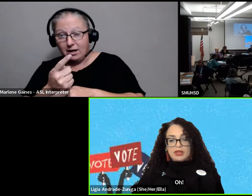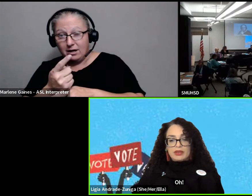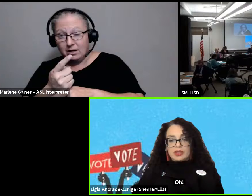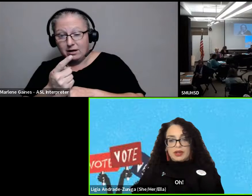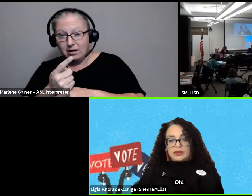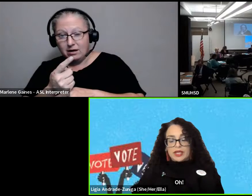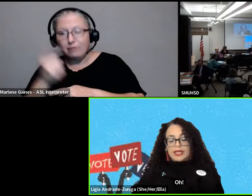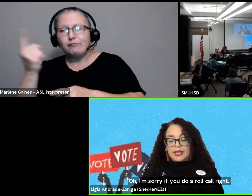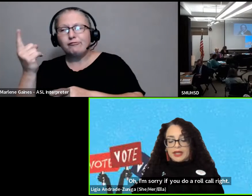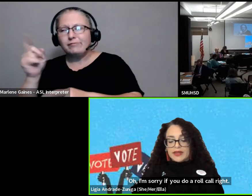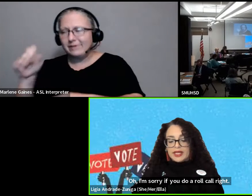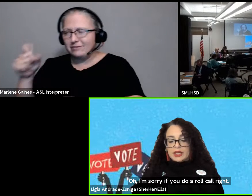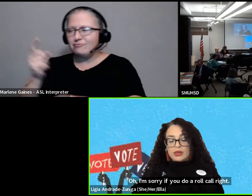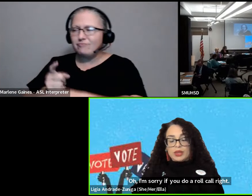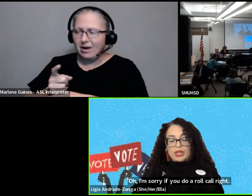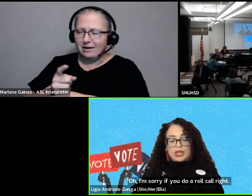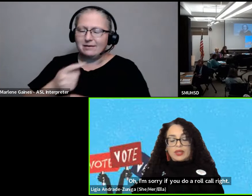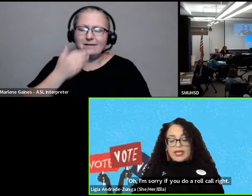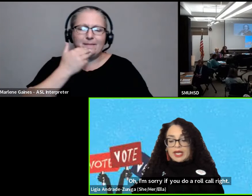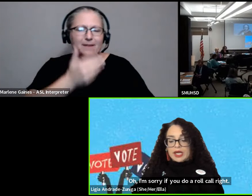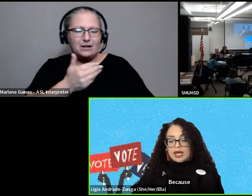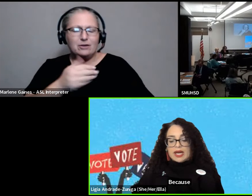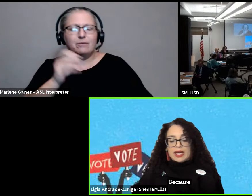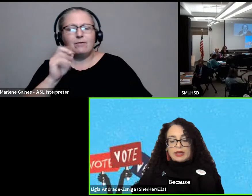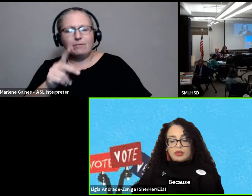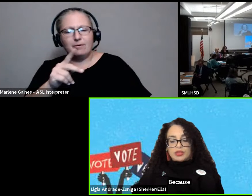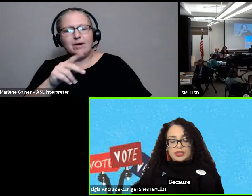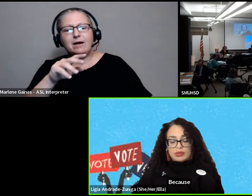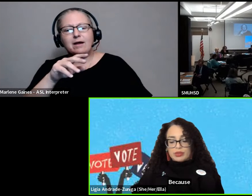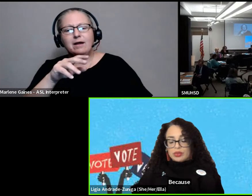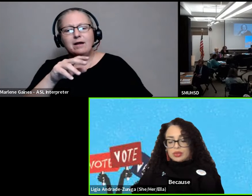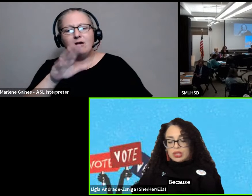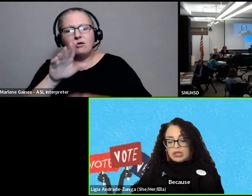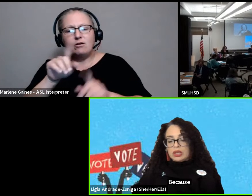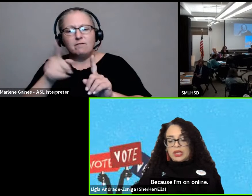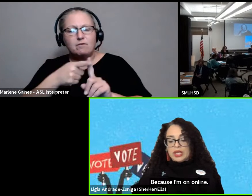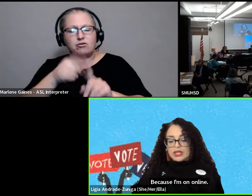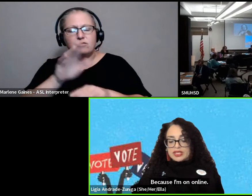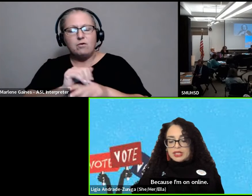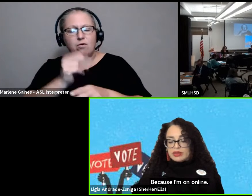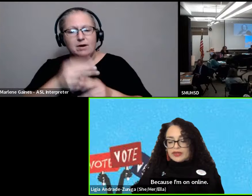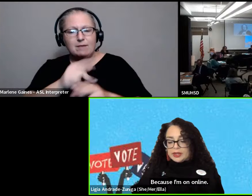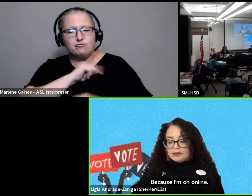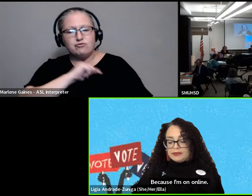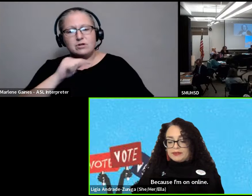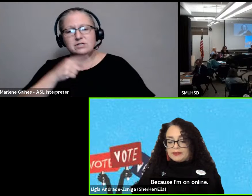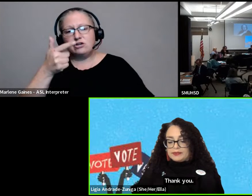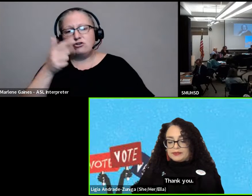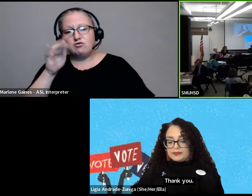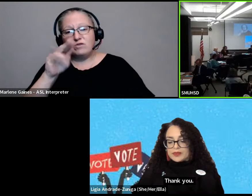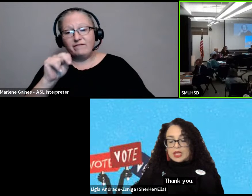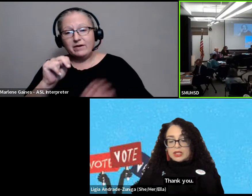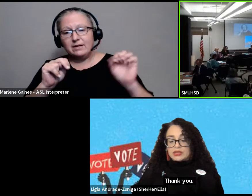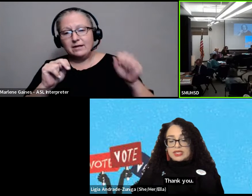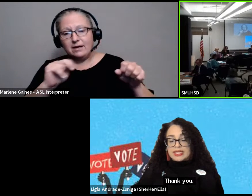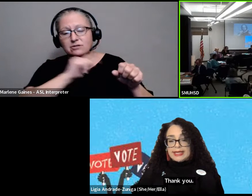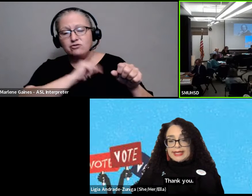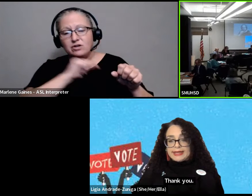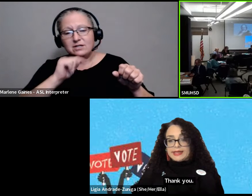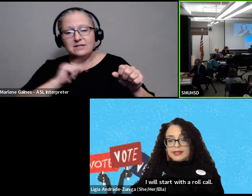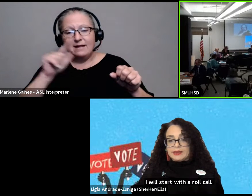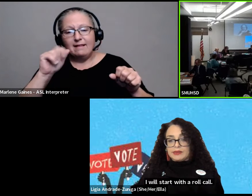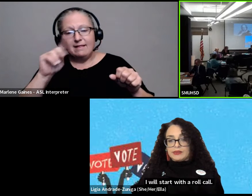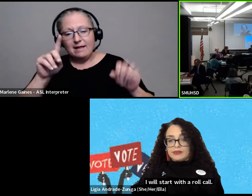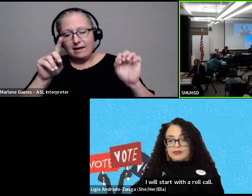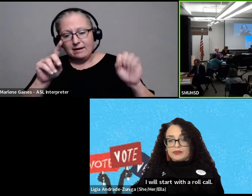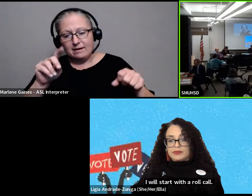Because I'm Correct. online. Thank you. Okay, I will start with a roll call. Trustee Griffin, Aye. trustee